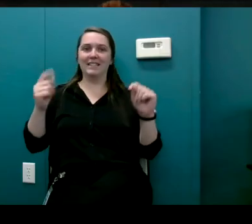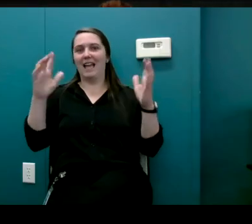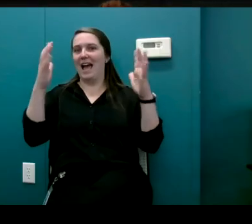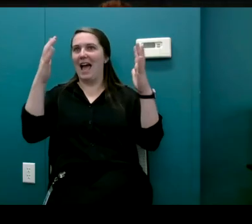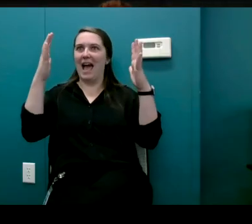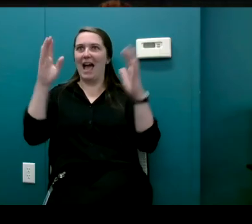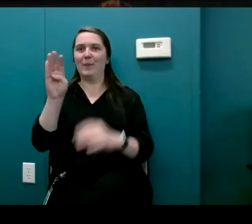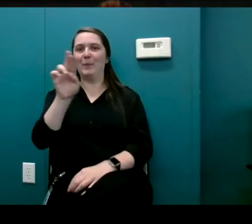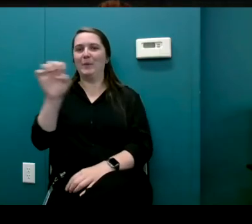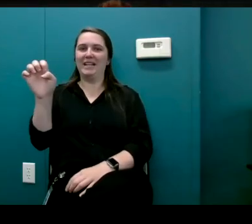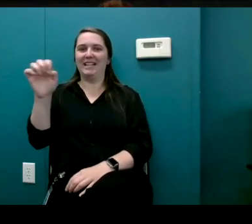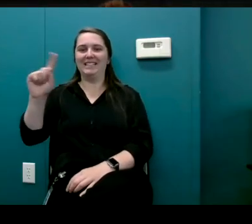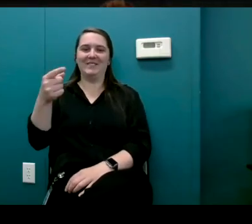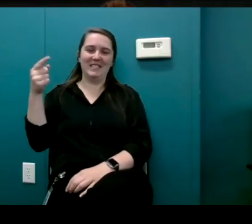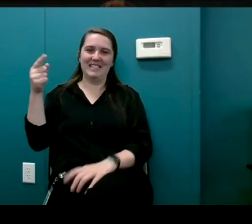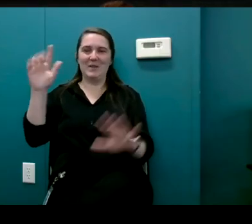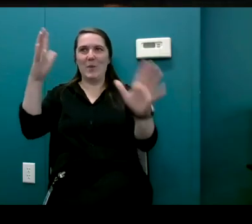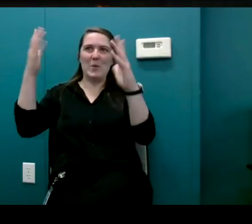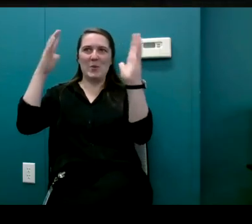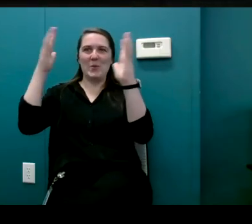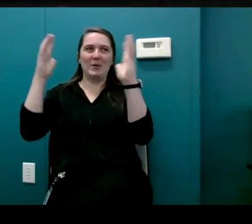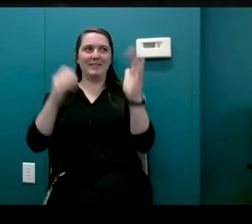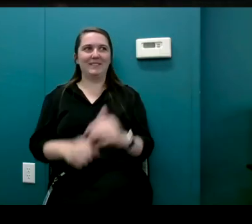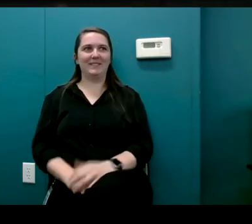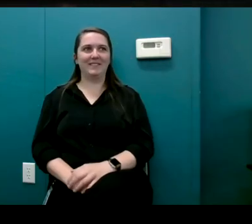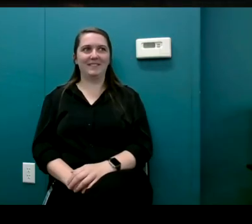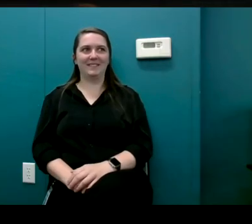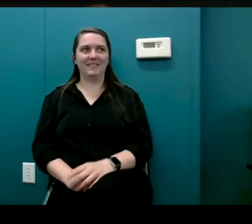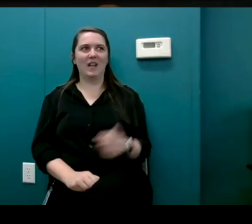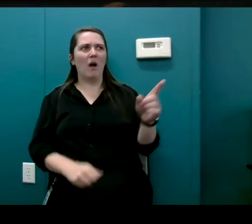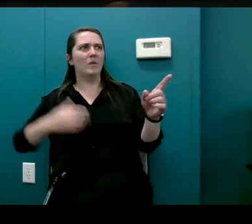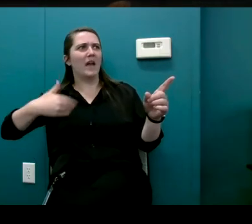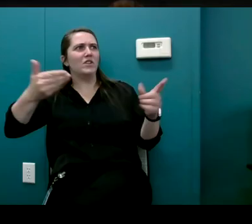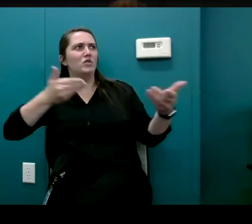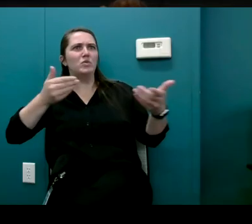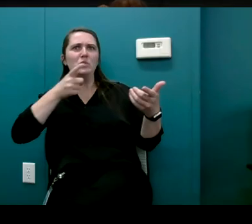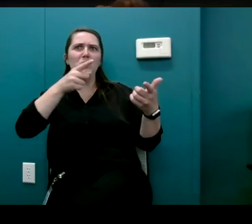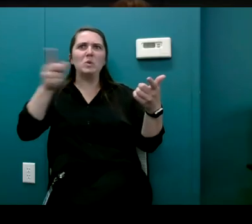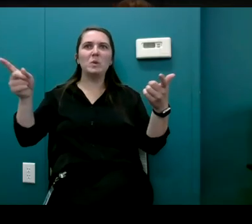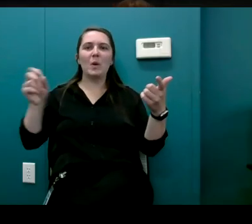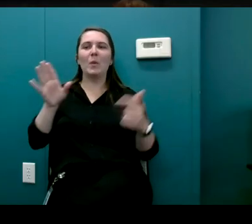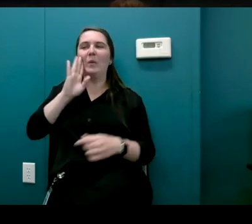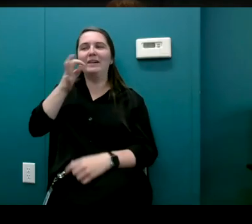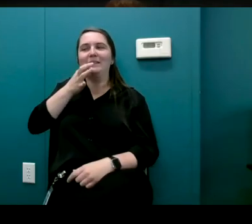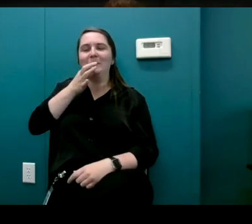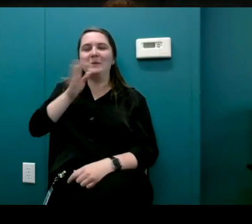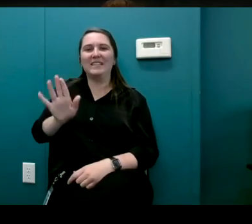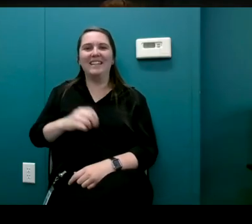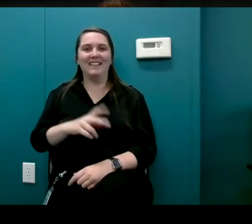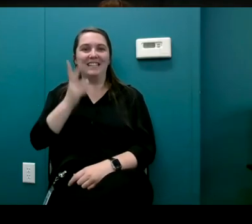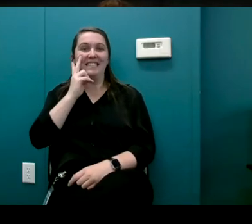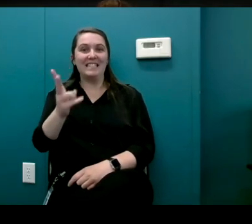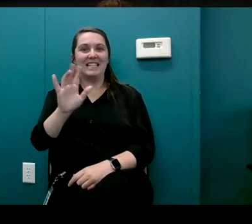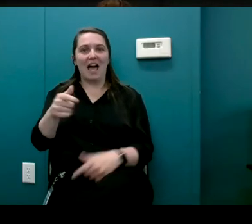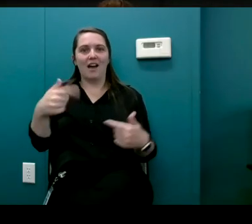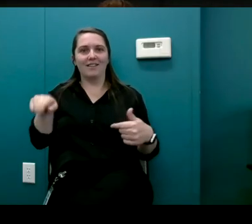Goes And Bree to. takes first. We're gonna do that in just a second. I'm like, is that our Melissa? Never. Ooh, look at that screen, you